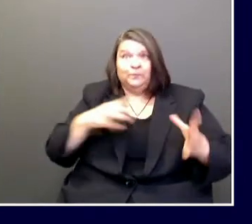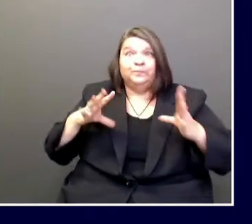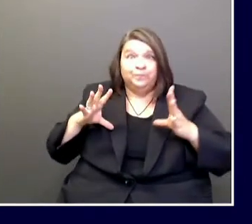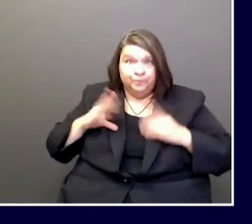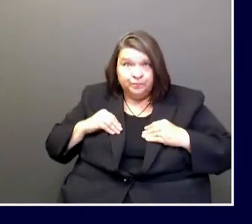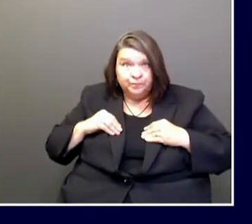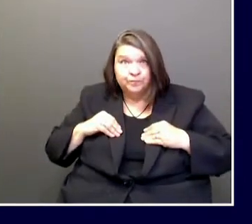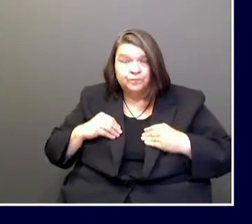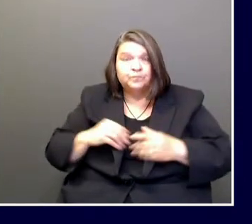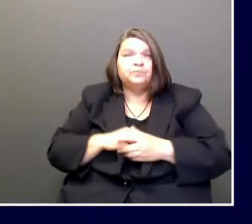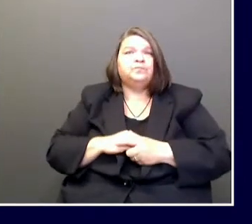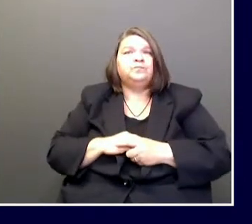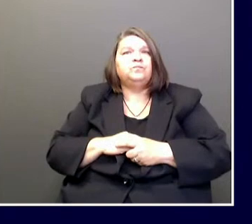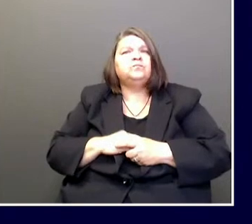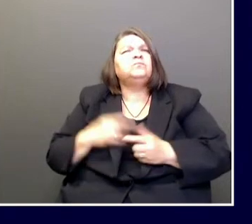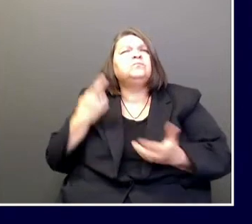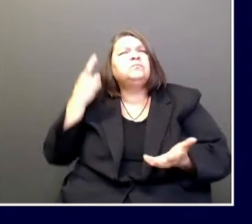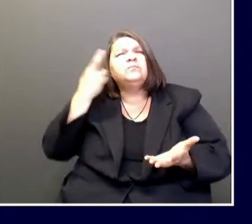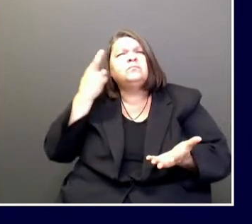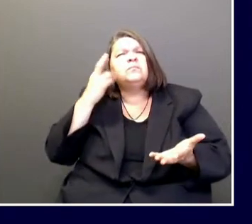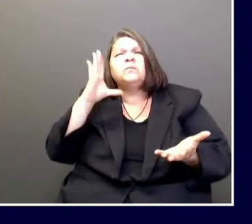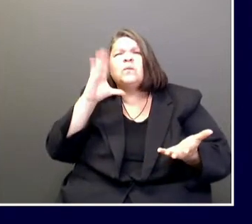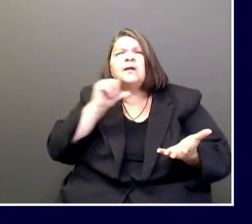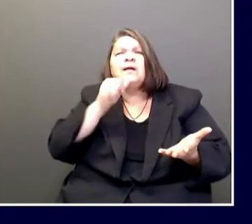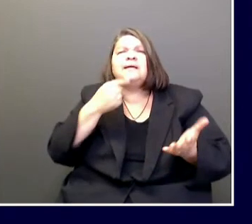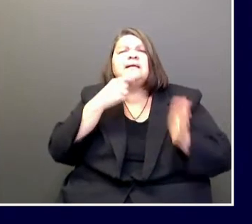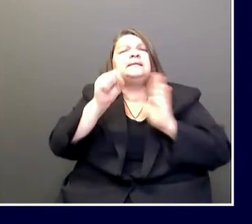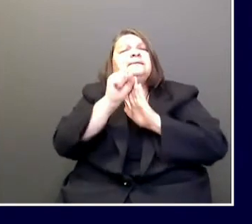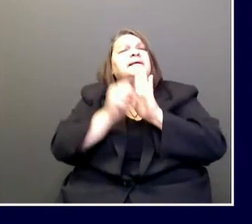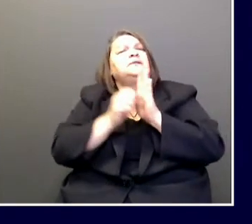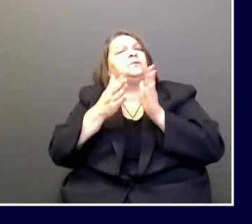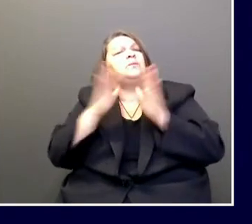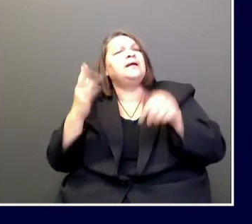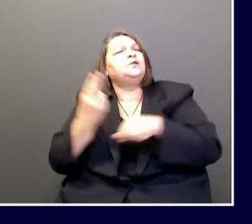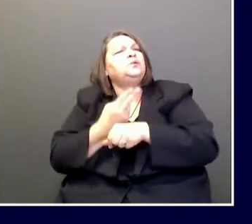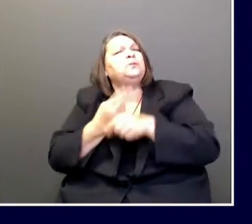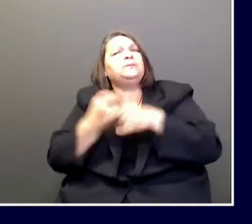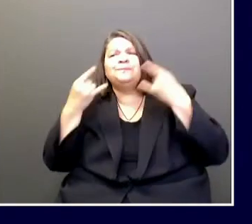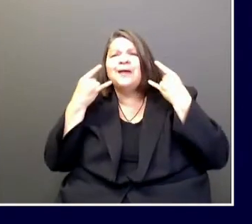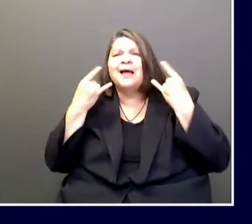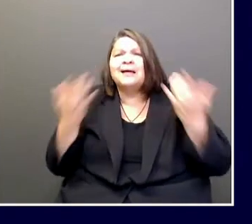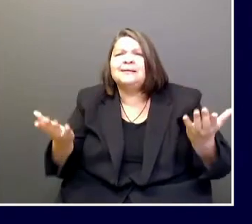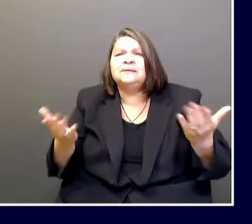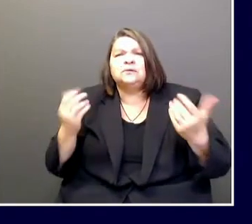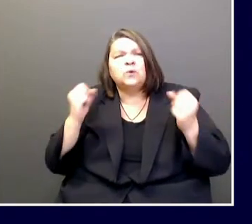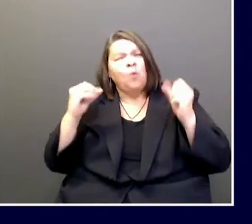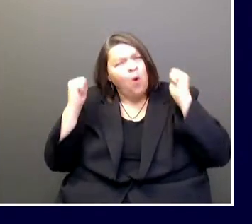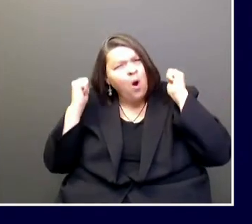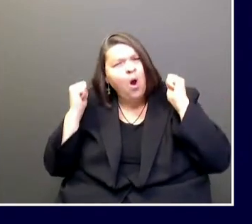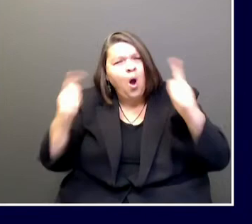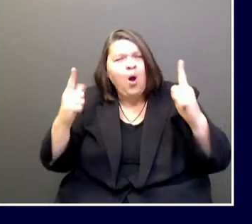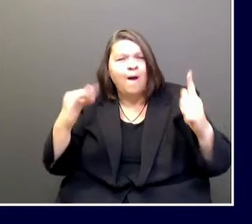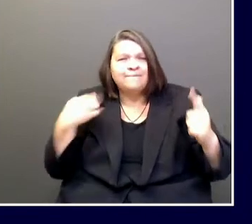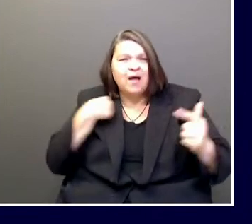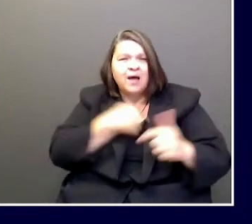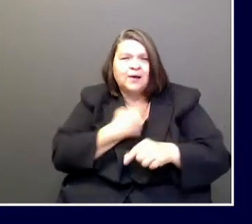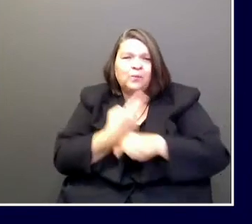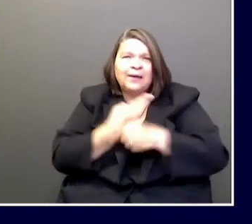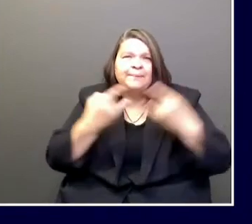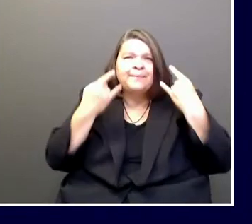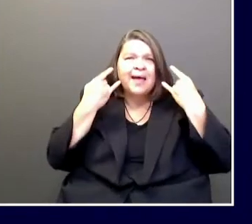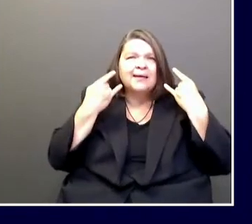statewide? Wouldn't that be simpler? And especially considering that cases are going up, we're not really seeing indications that things are getting better.